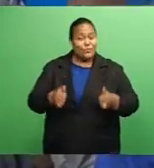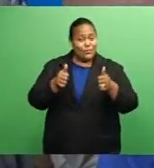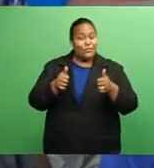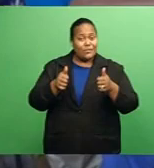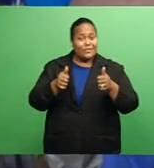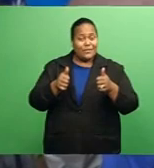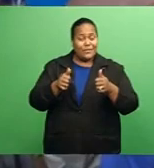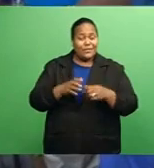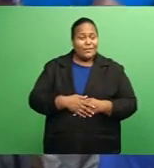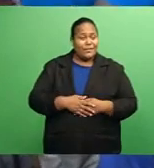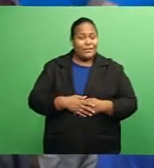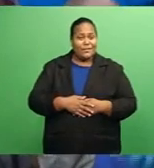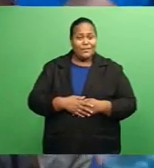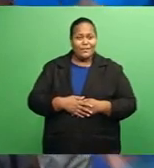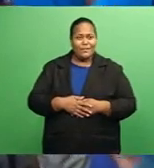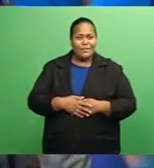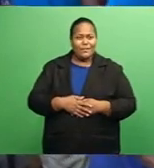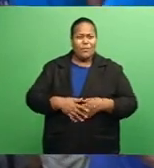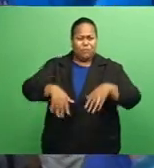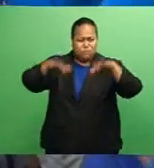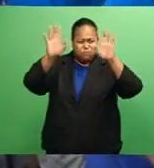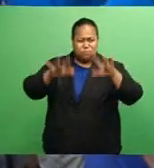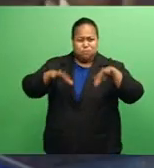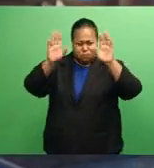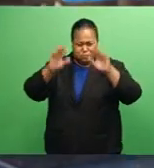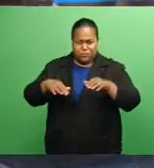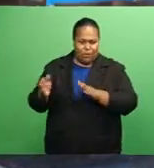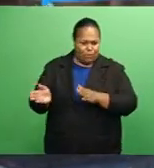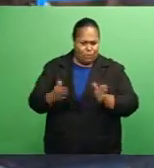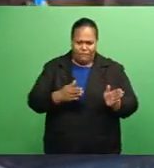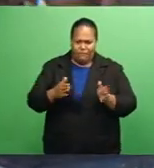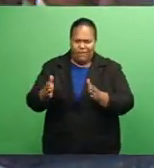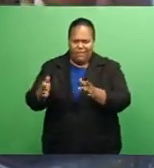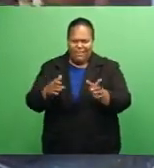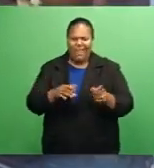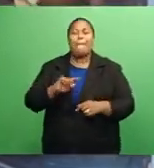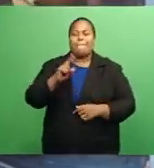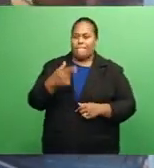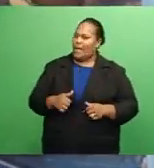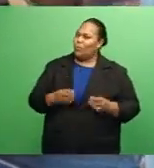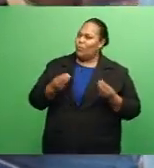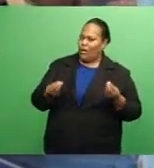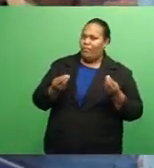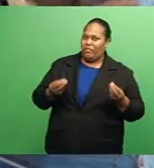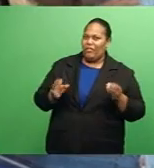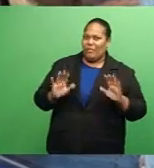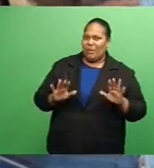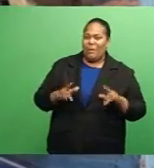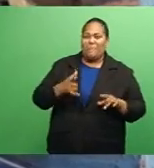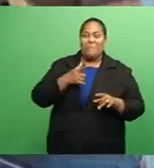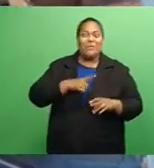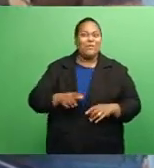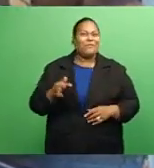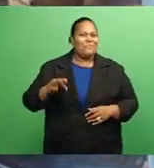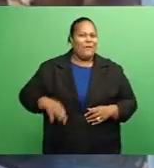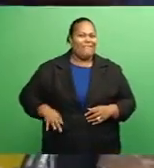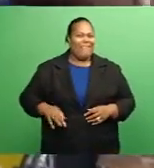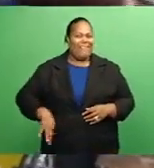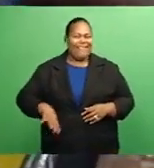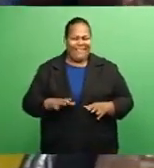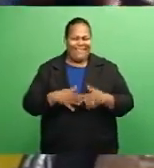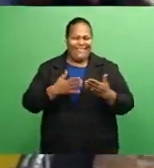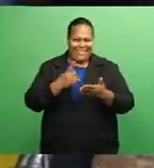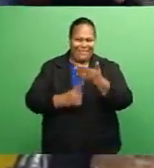moved around during the heavy downpour. However, most say it was worth the wait as they have finally made some profit.